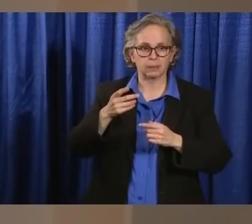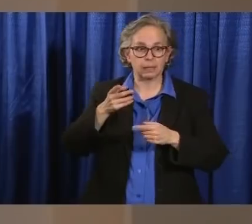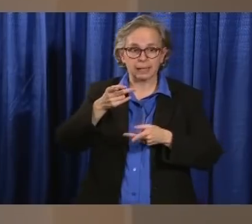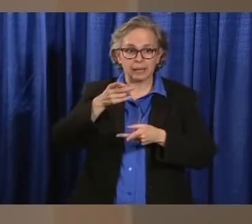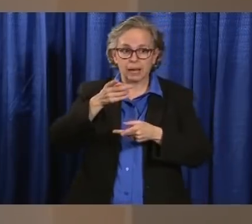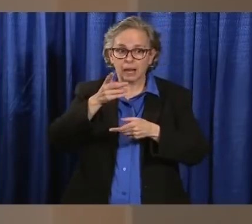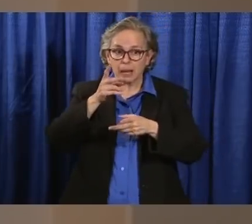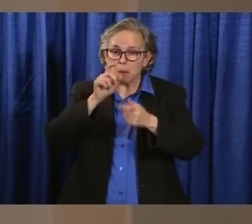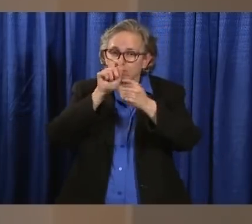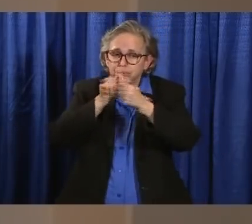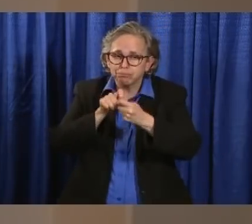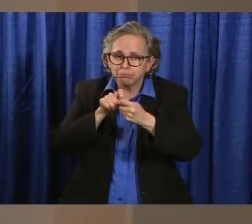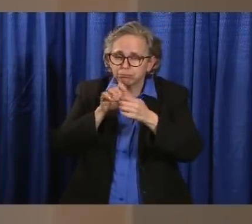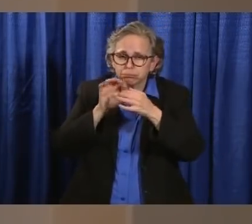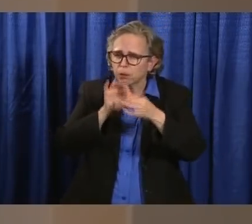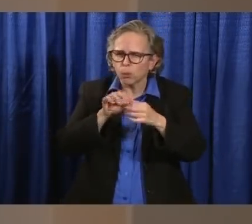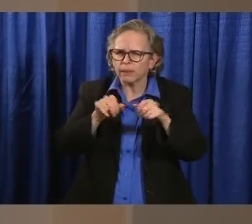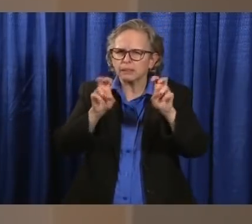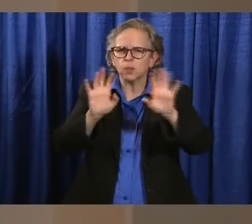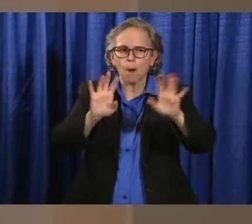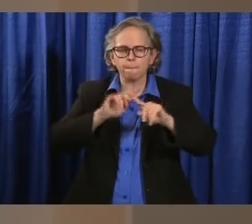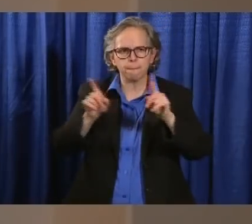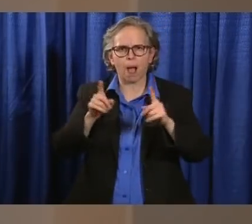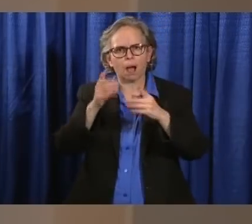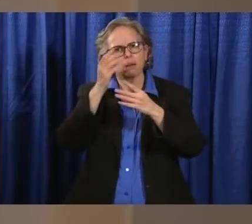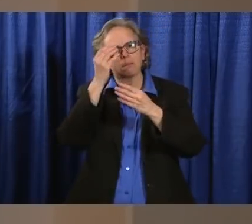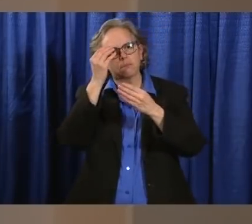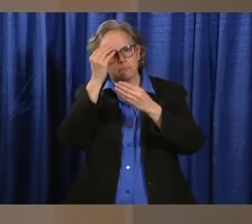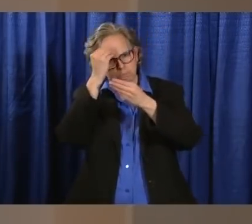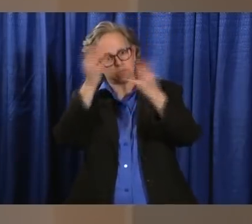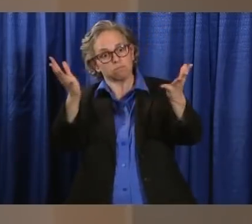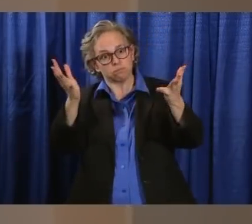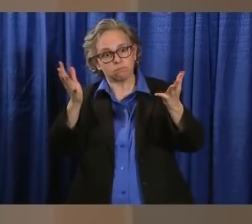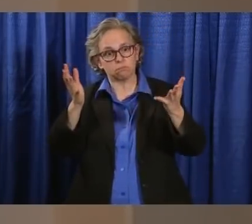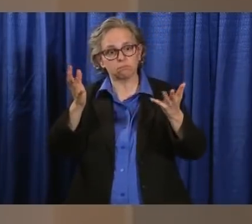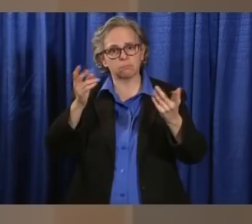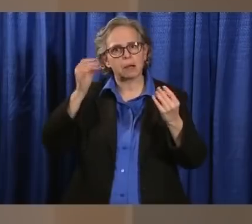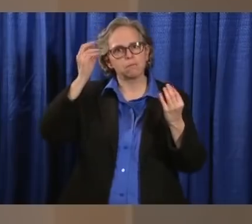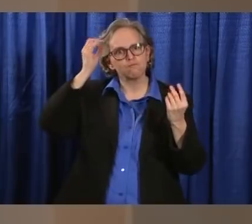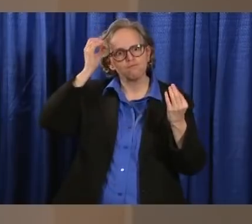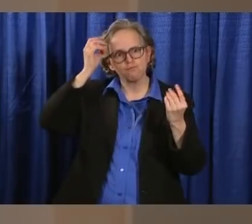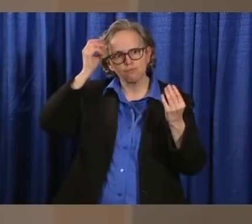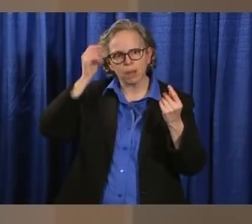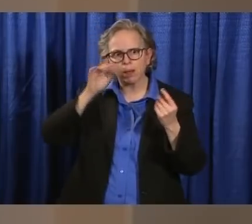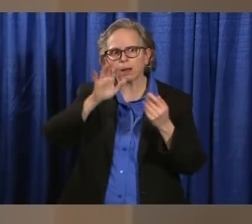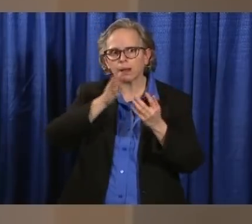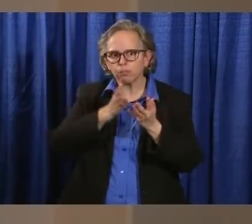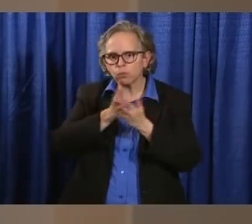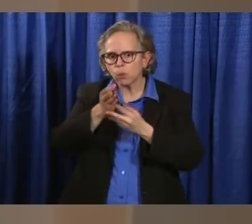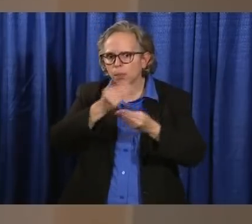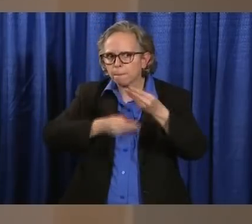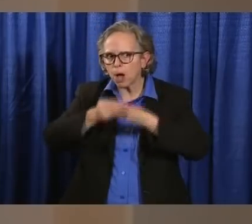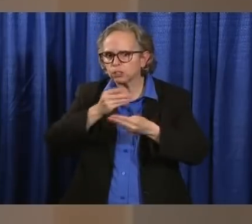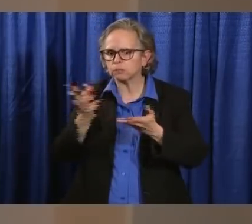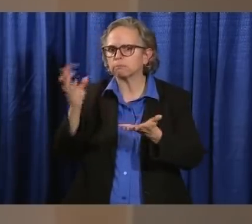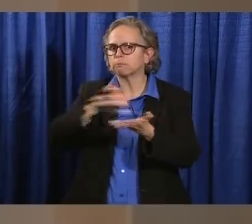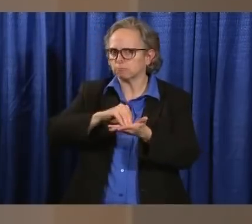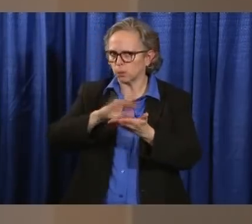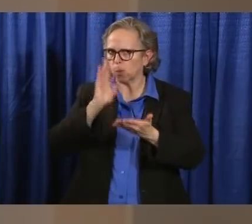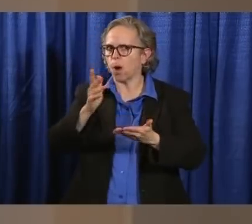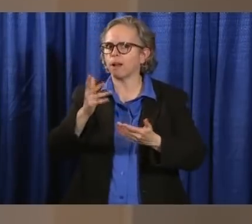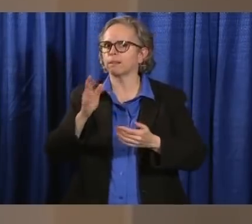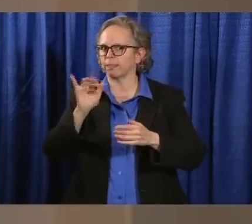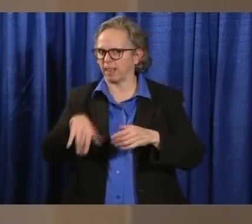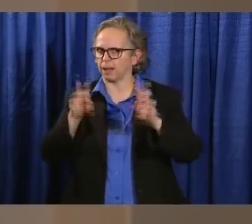remainder of those things that were not waived by CMS are under consideration as we go through the budget process. Good afternoon,